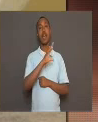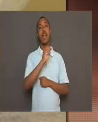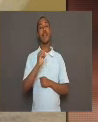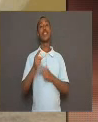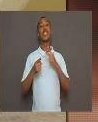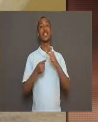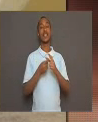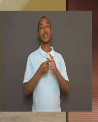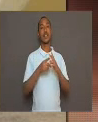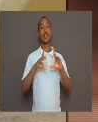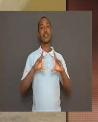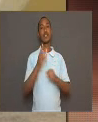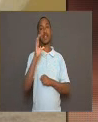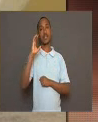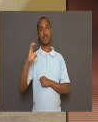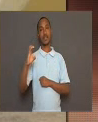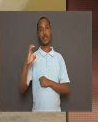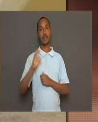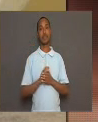the third is set C.